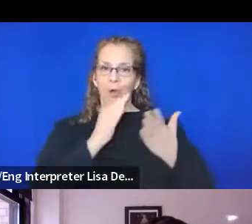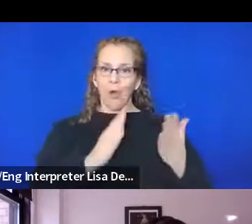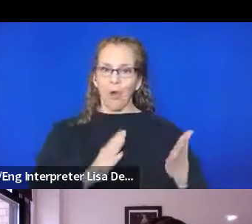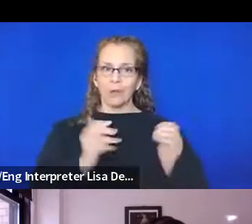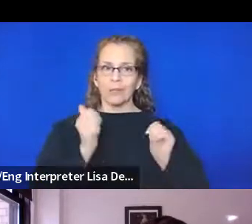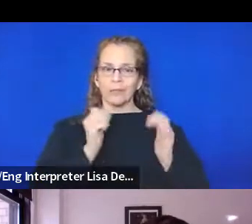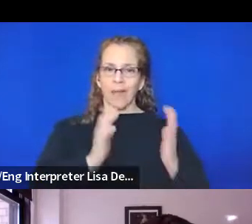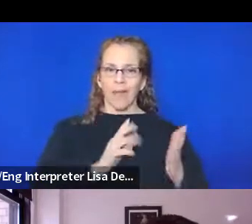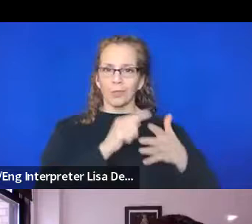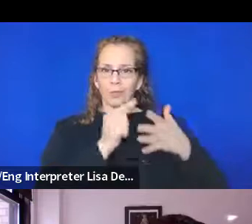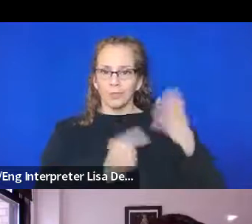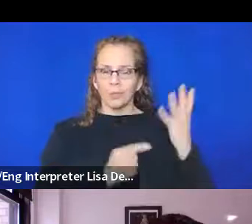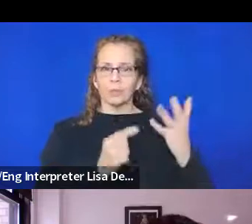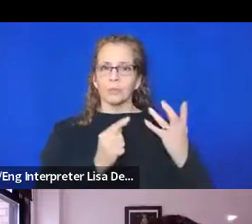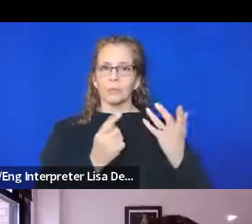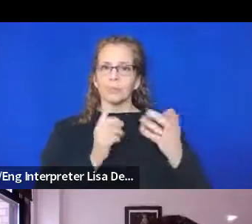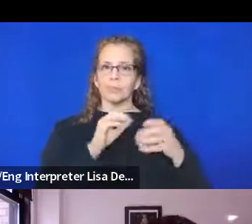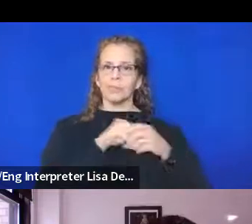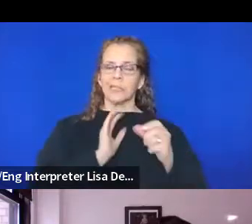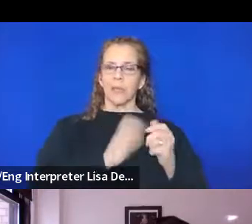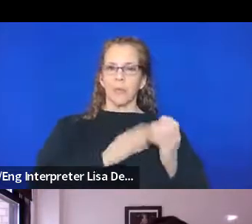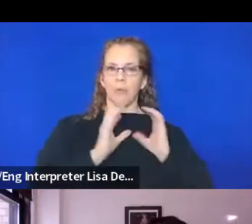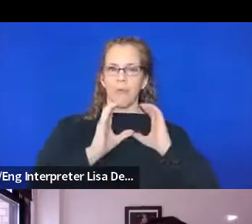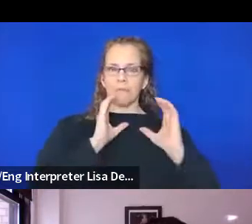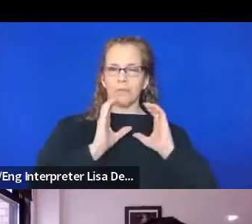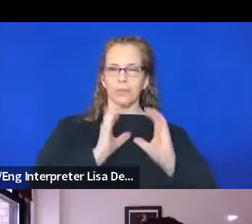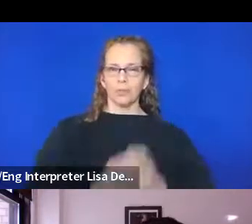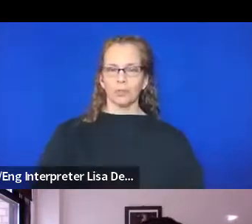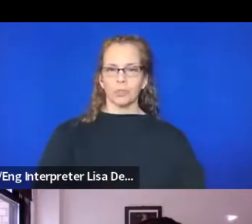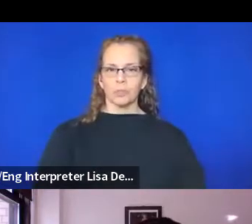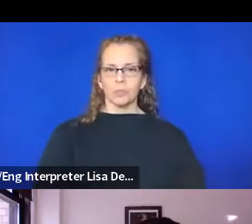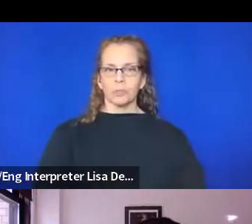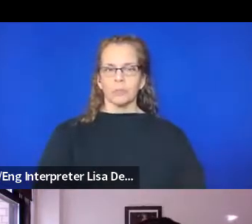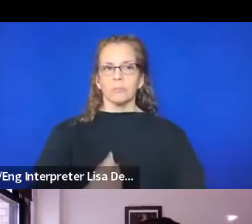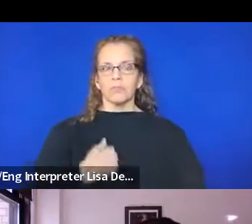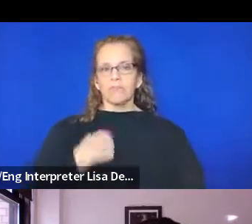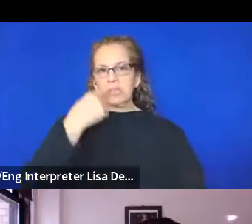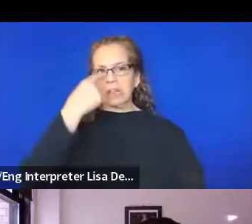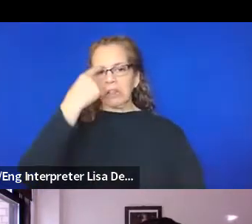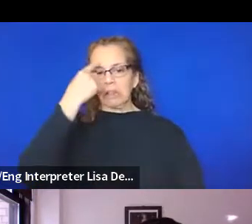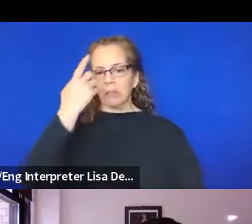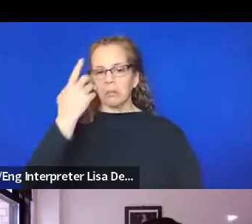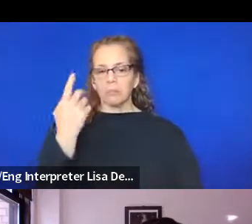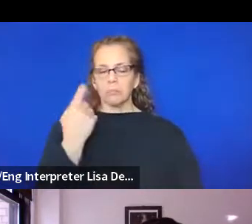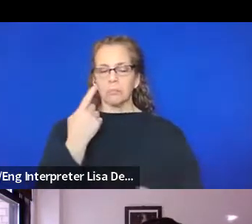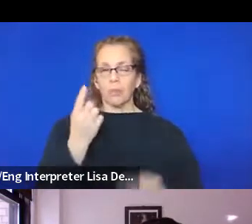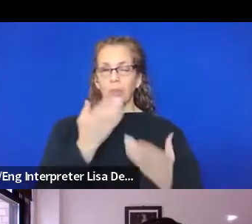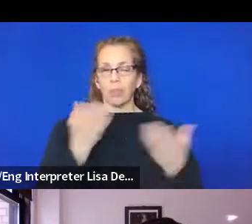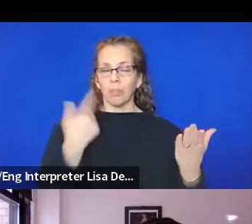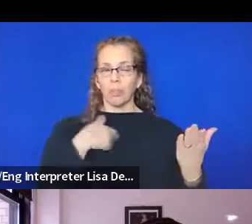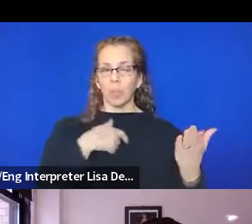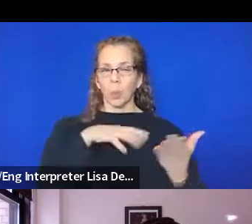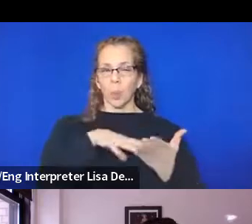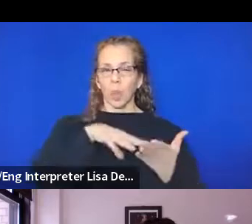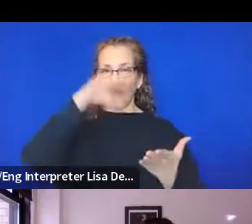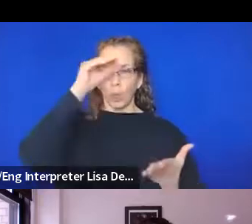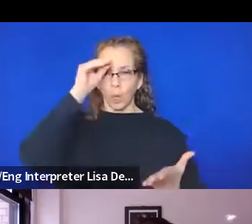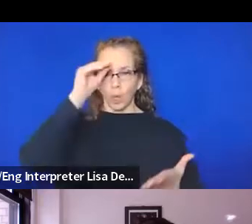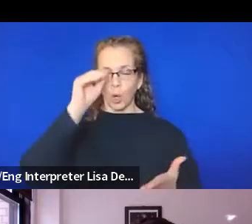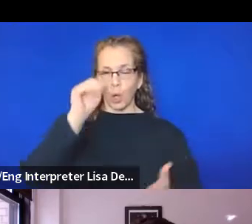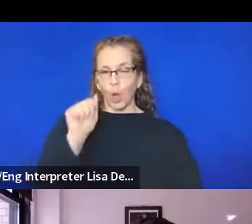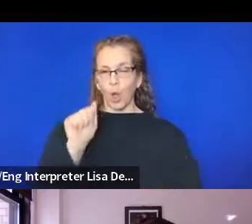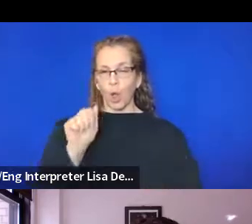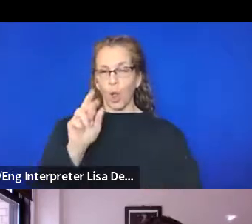these conversations. And I think, one of the things we learned is that artists